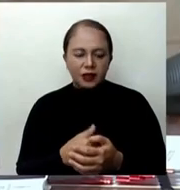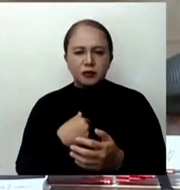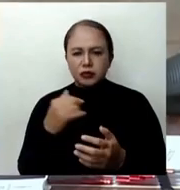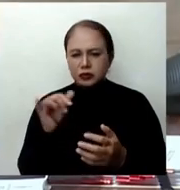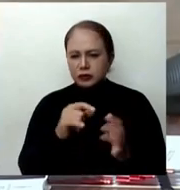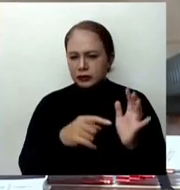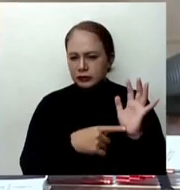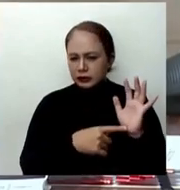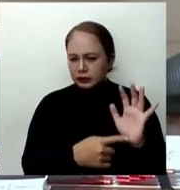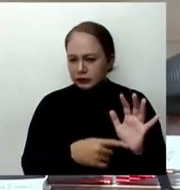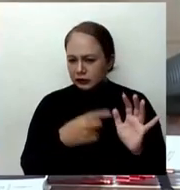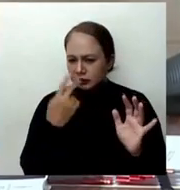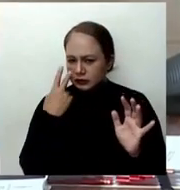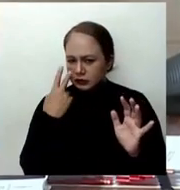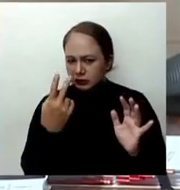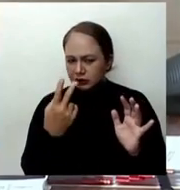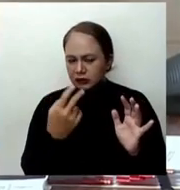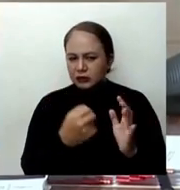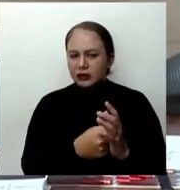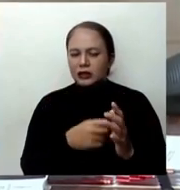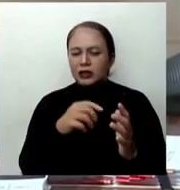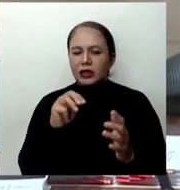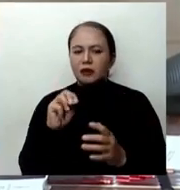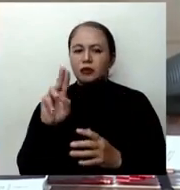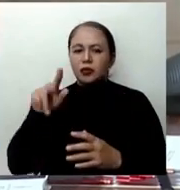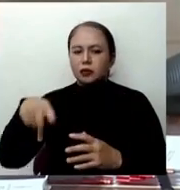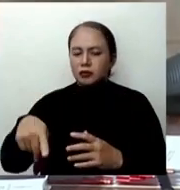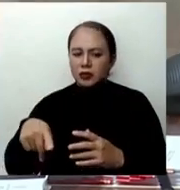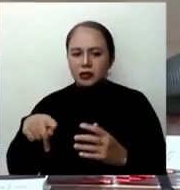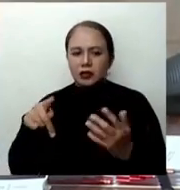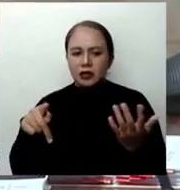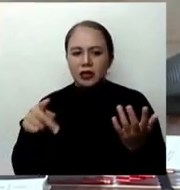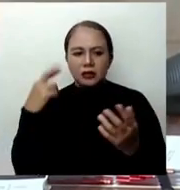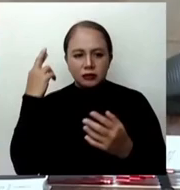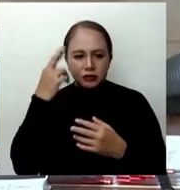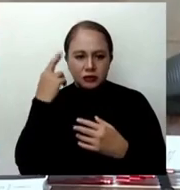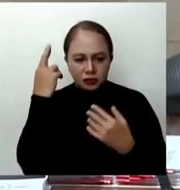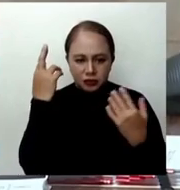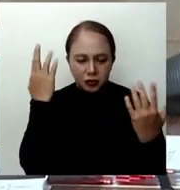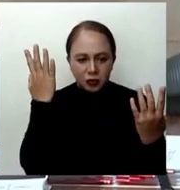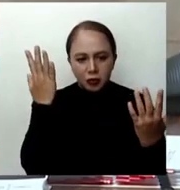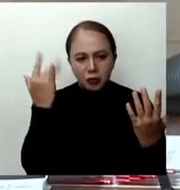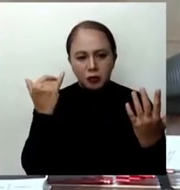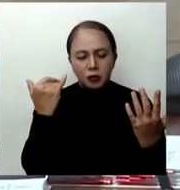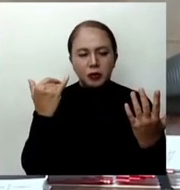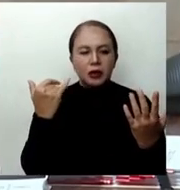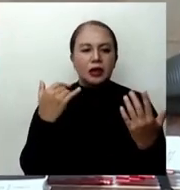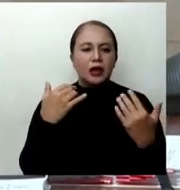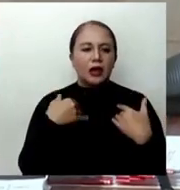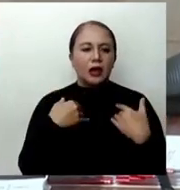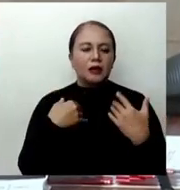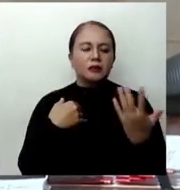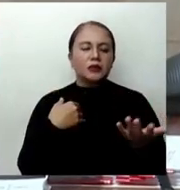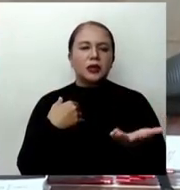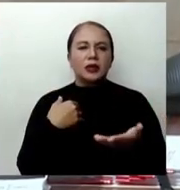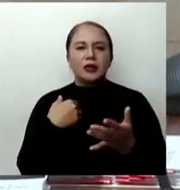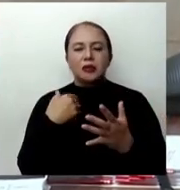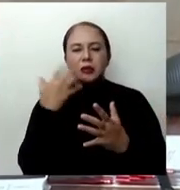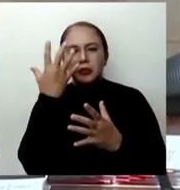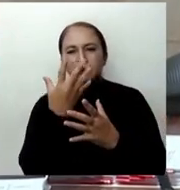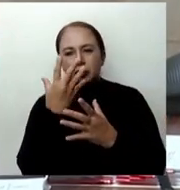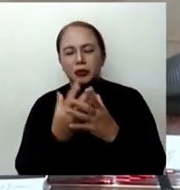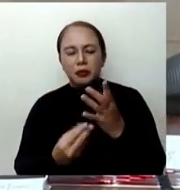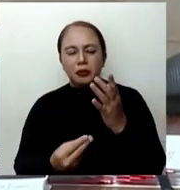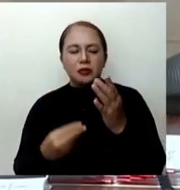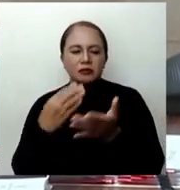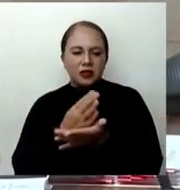na yung MUP ang dahilan bakit magkakaroon din ng fiscal collapse. please,